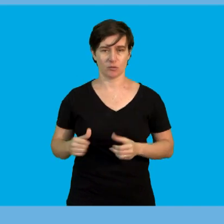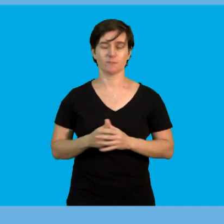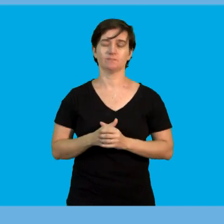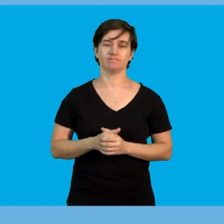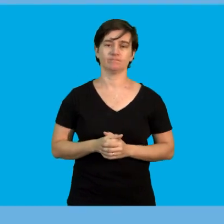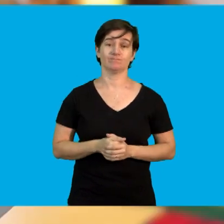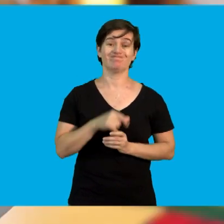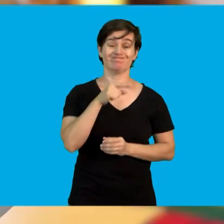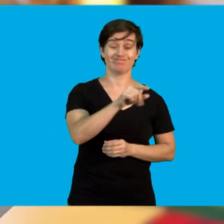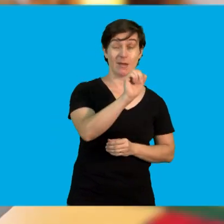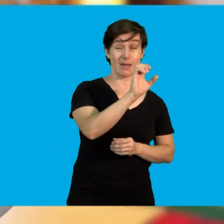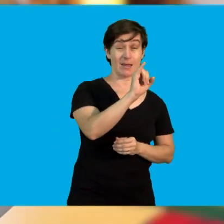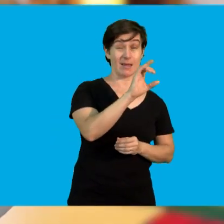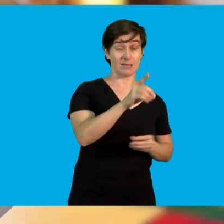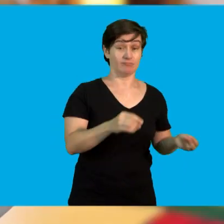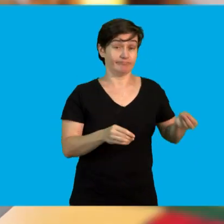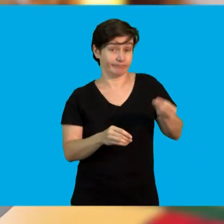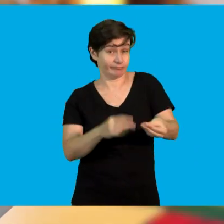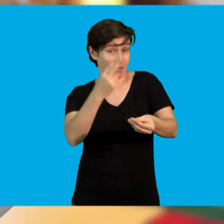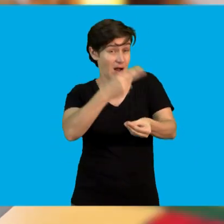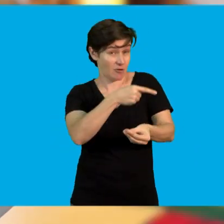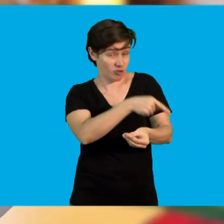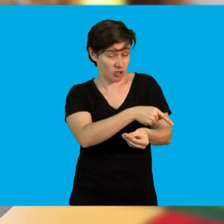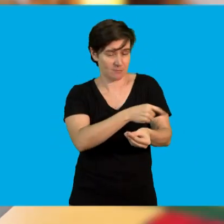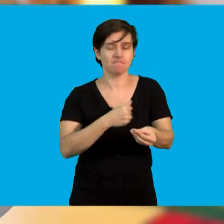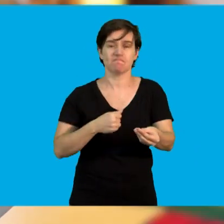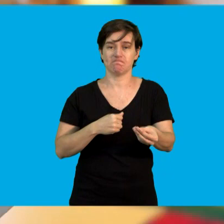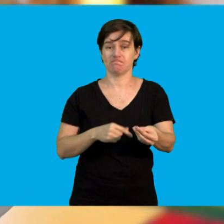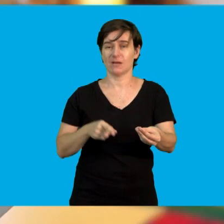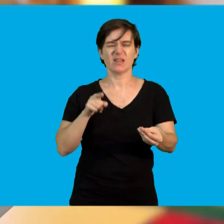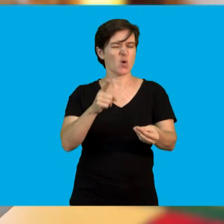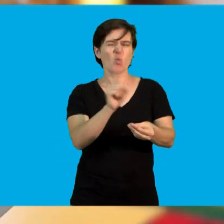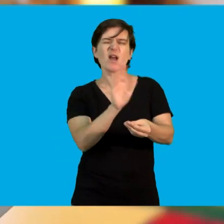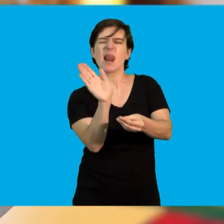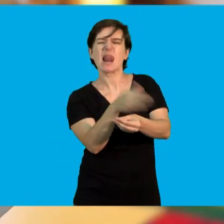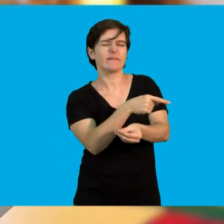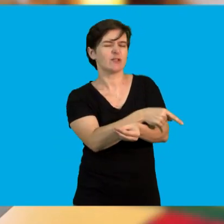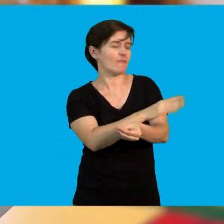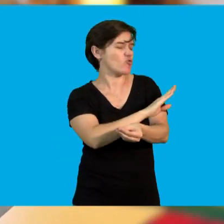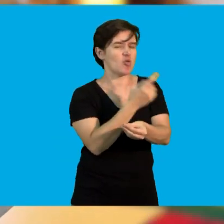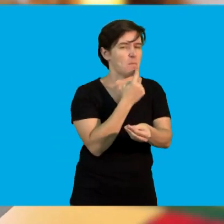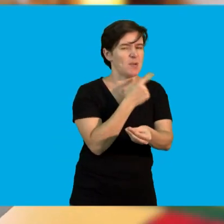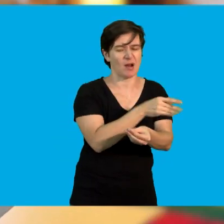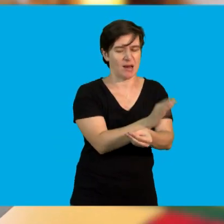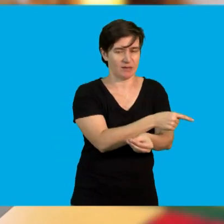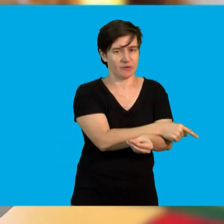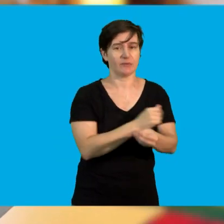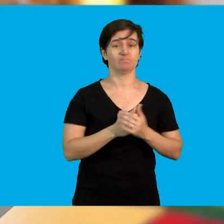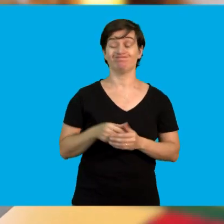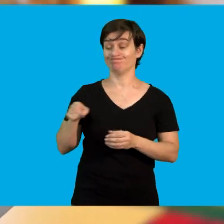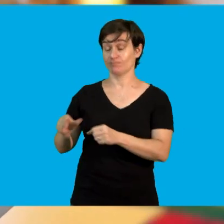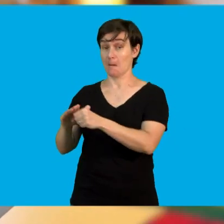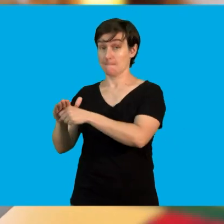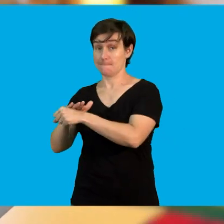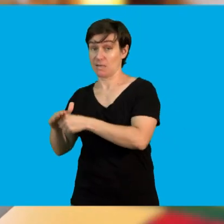an example, we said the acid is going to donate the hydrogen part, and then the remainder is going to be the non-metal part.